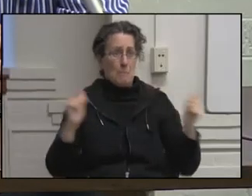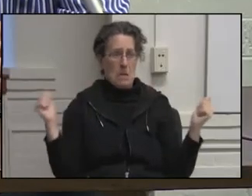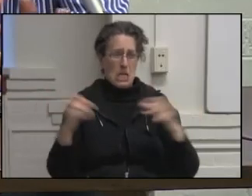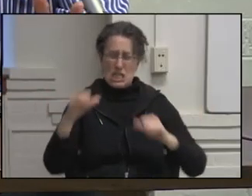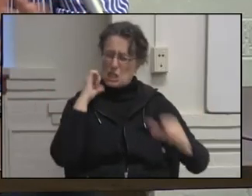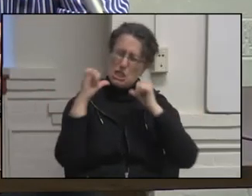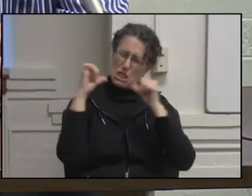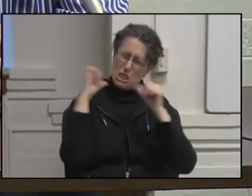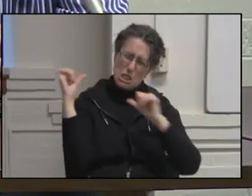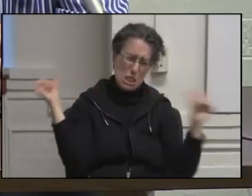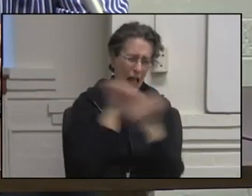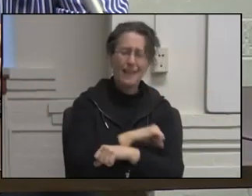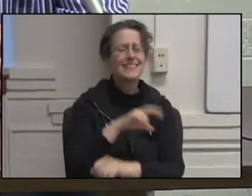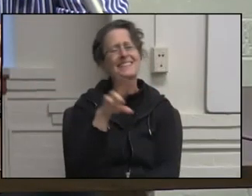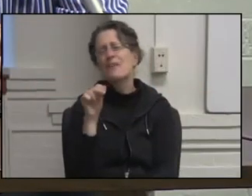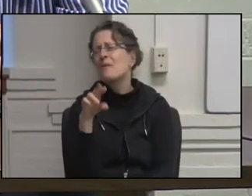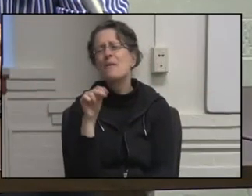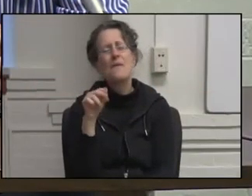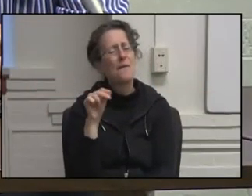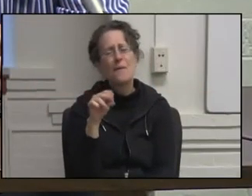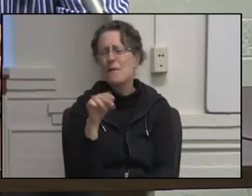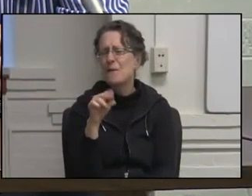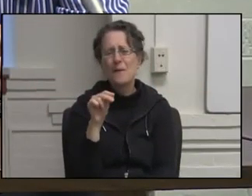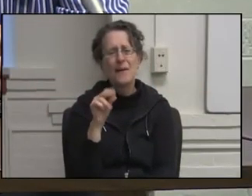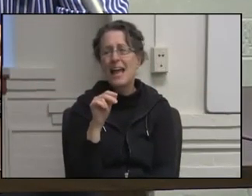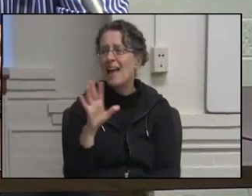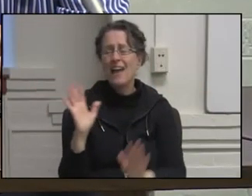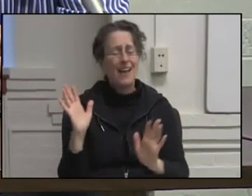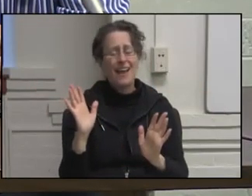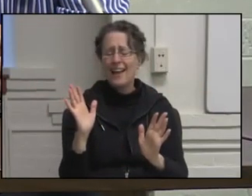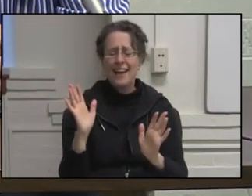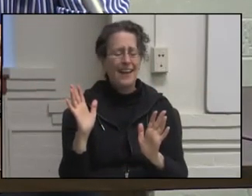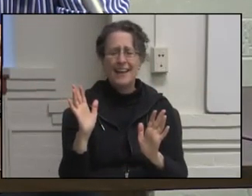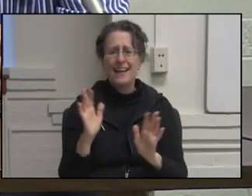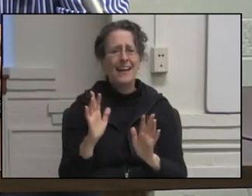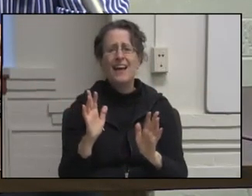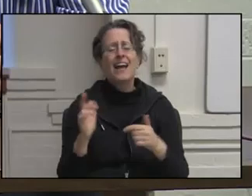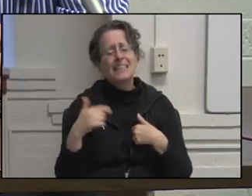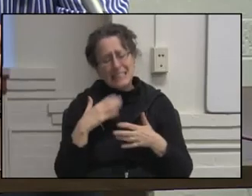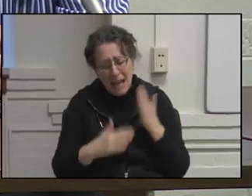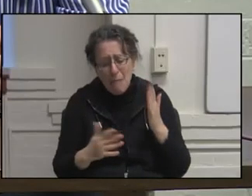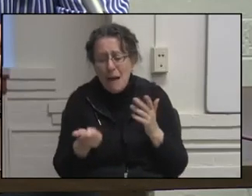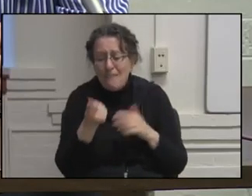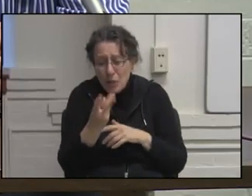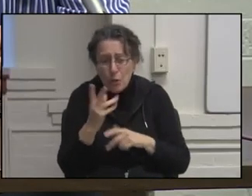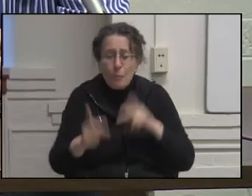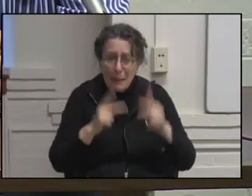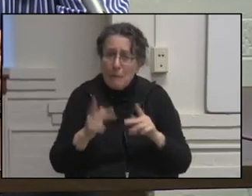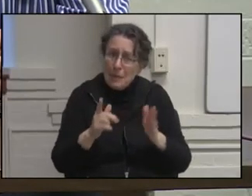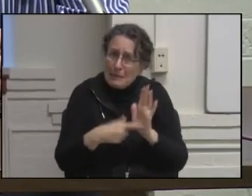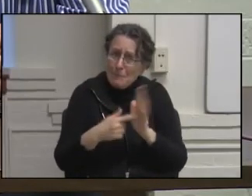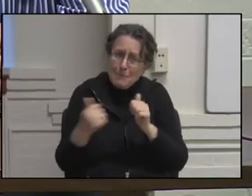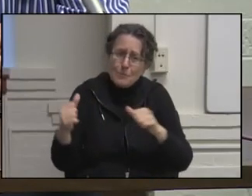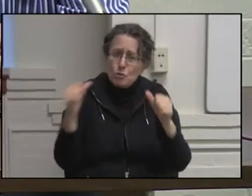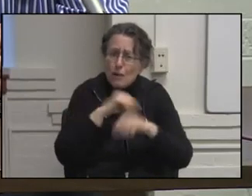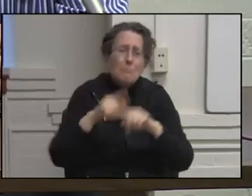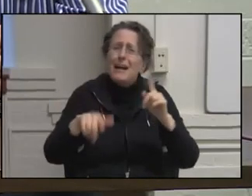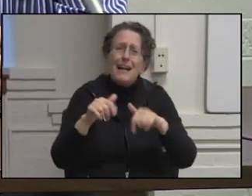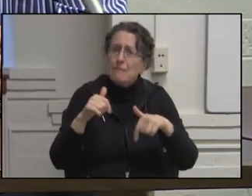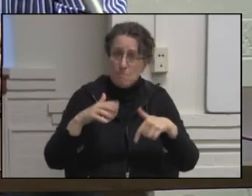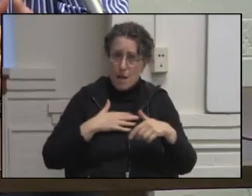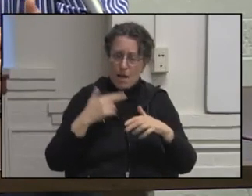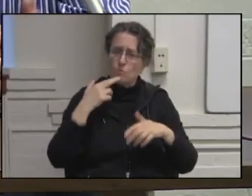place, and I will never tell you that we haven't had people that have crossed the line, I suppose. But we take that responsibility very seriously. You know,